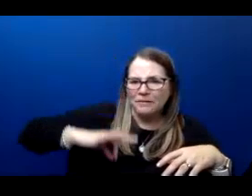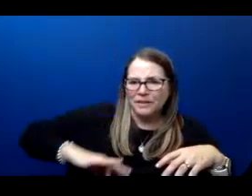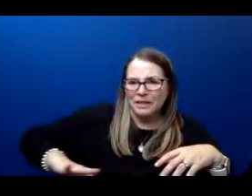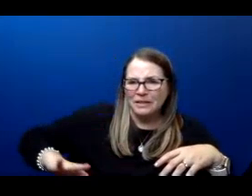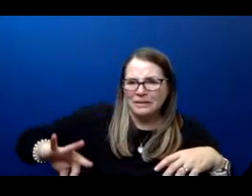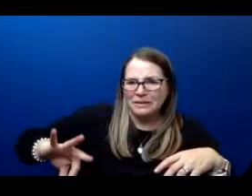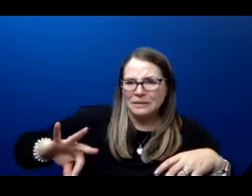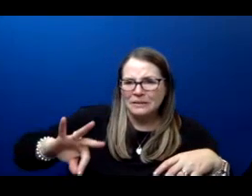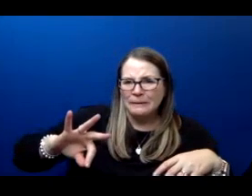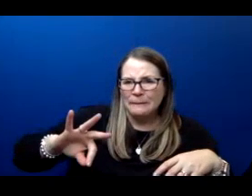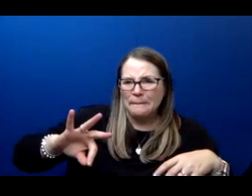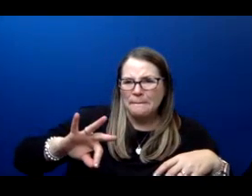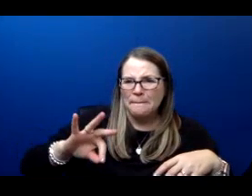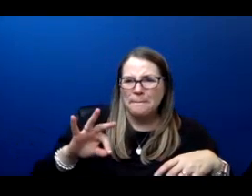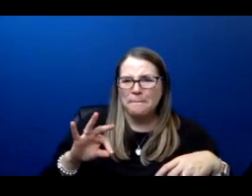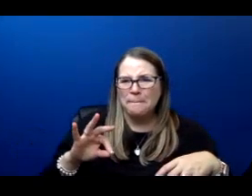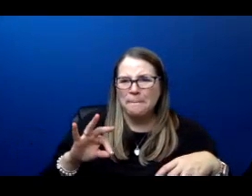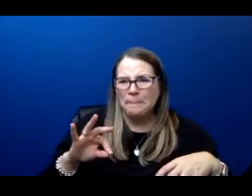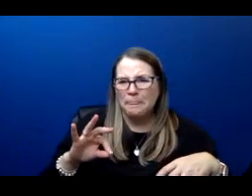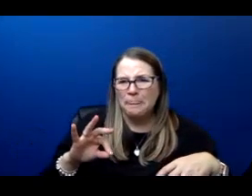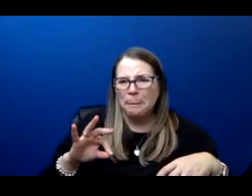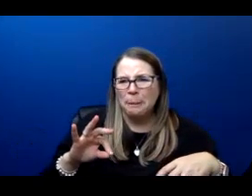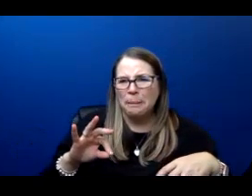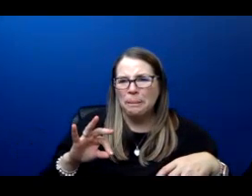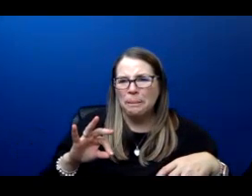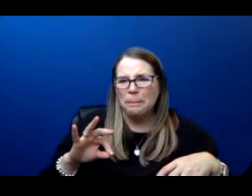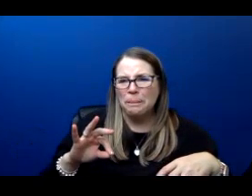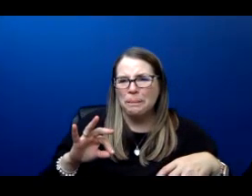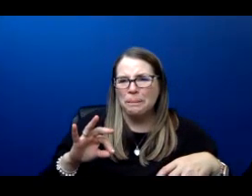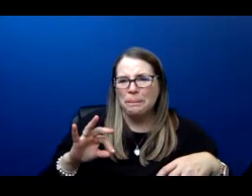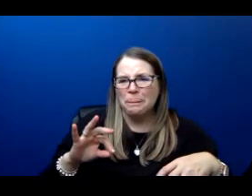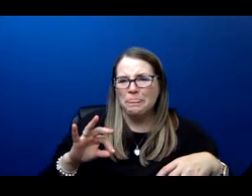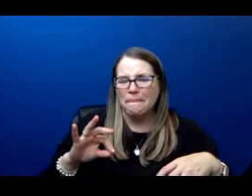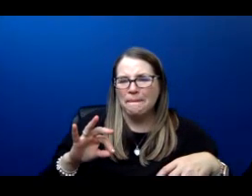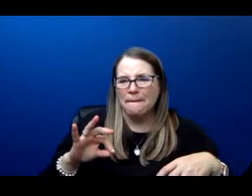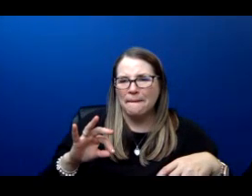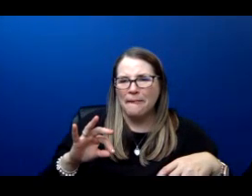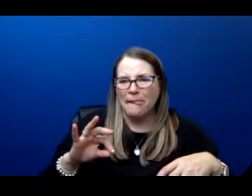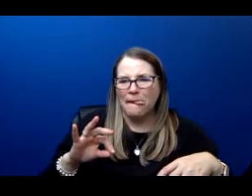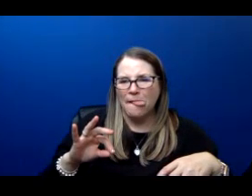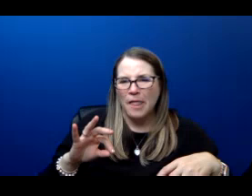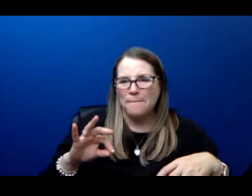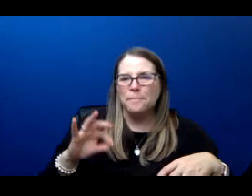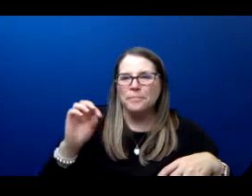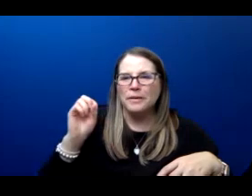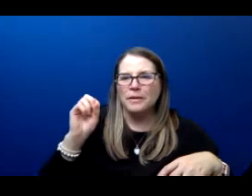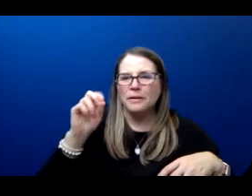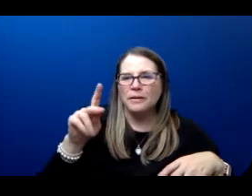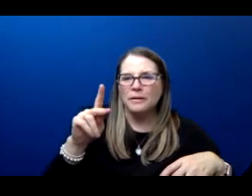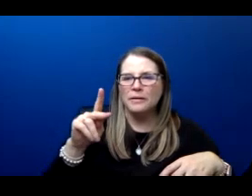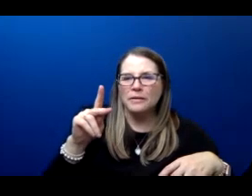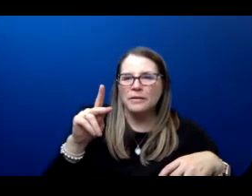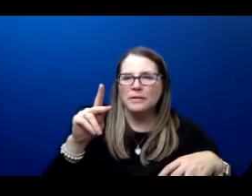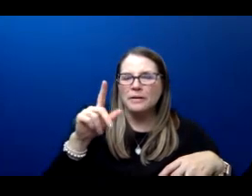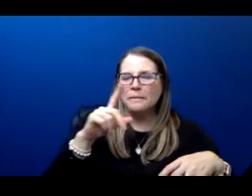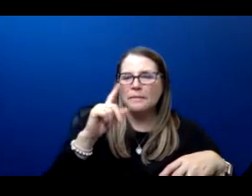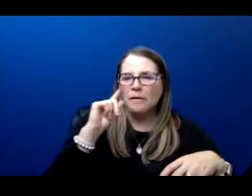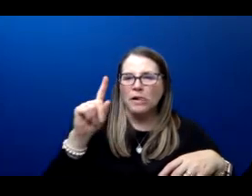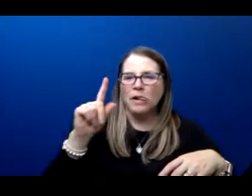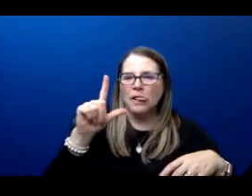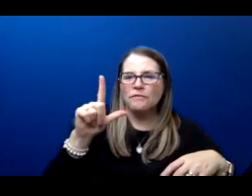Now we see your feet, Bishop, so you might want to turn your camera a little bit. There you go. But as far as logistics